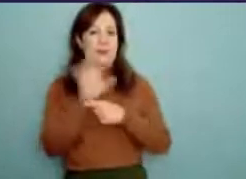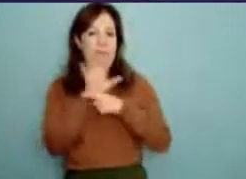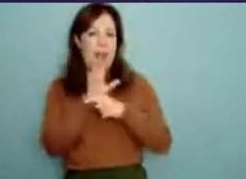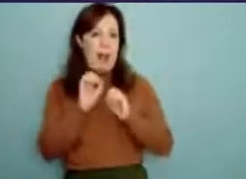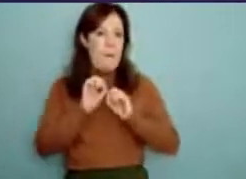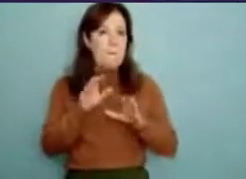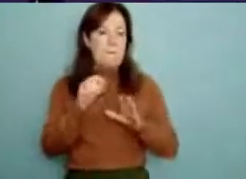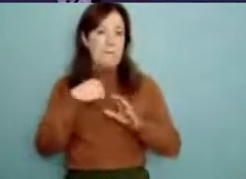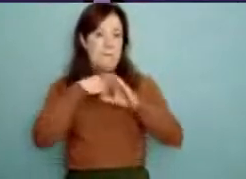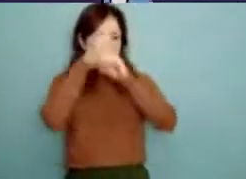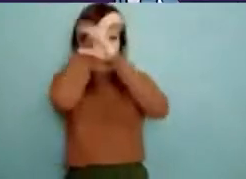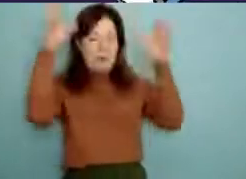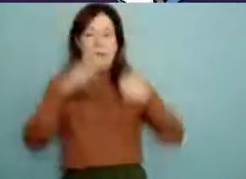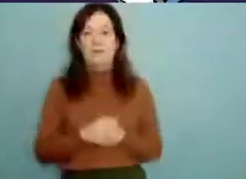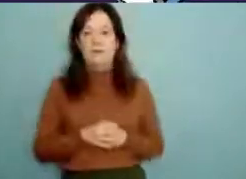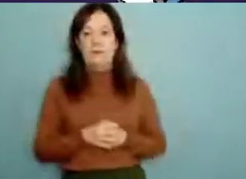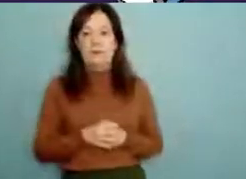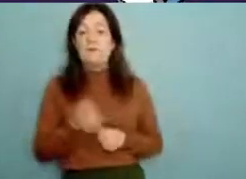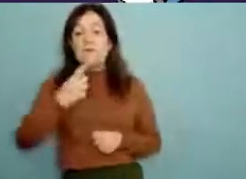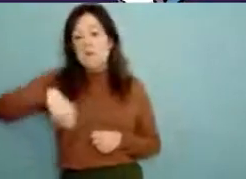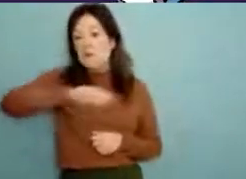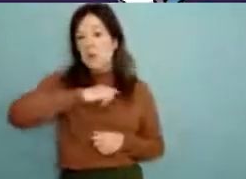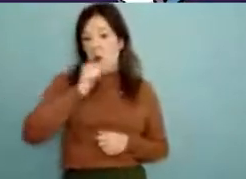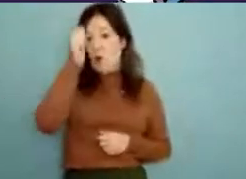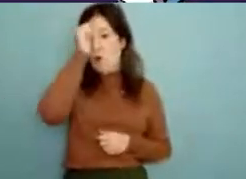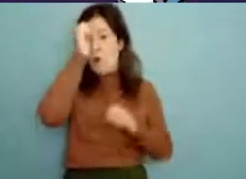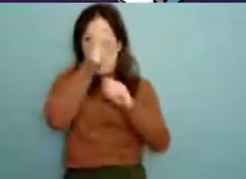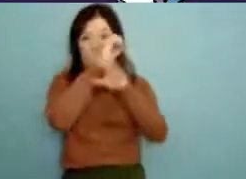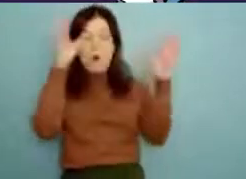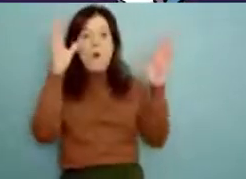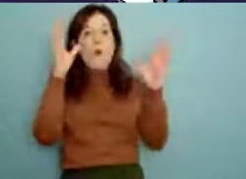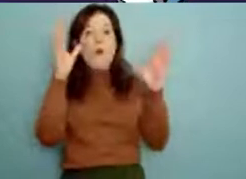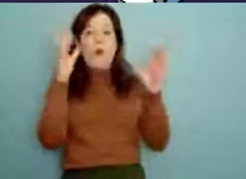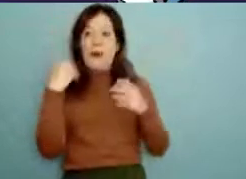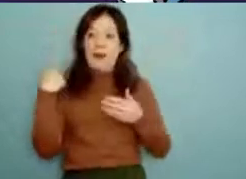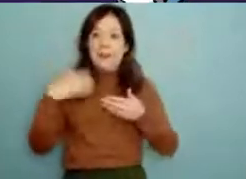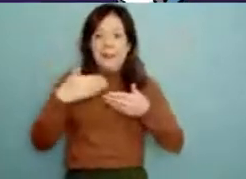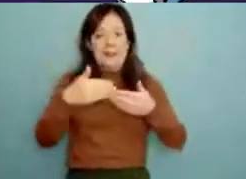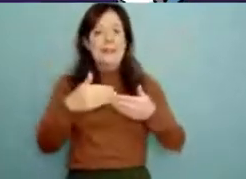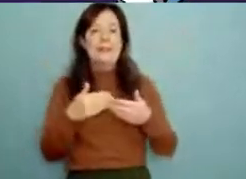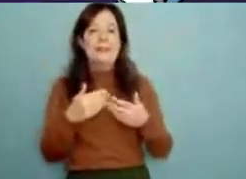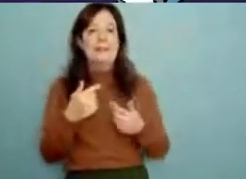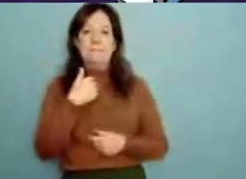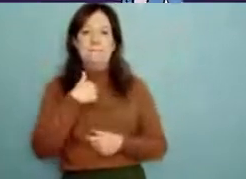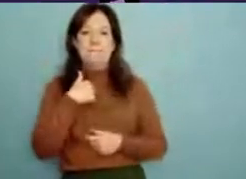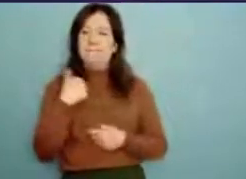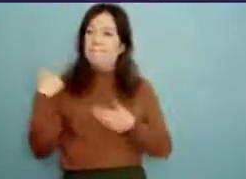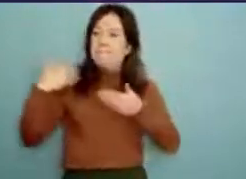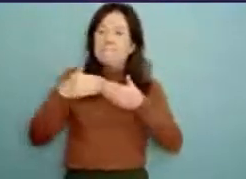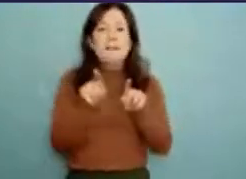We know. You've seen many a vision come and go. We're trying to do something different here.